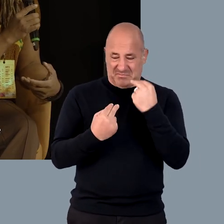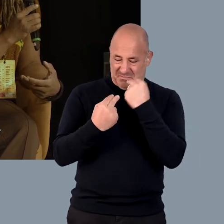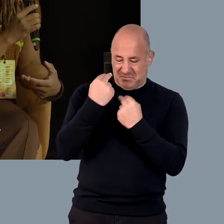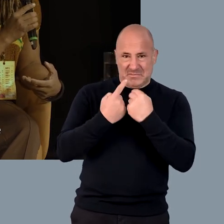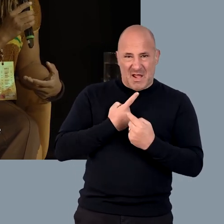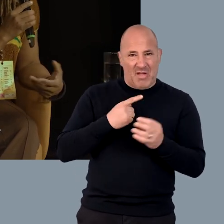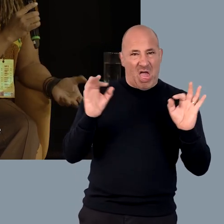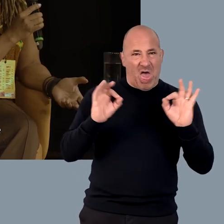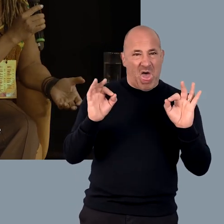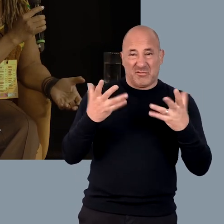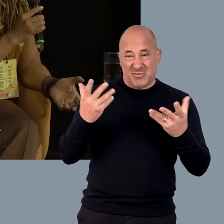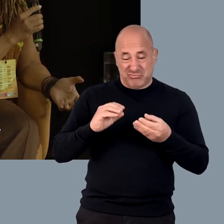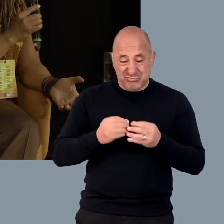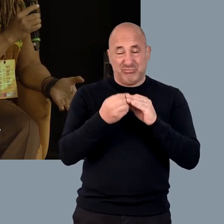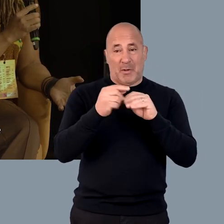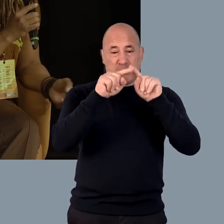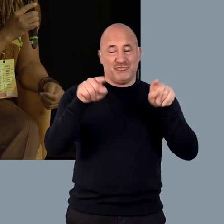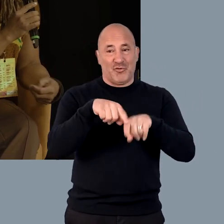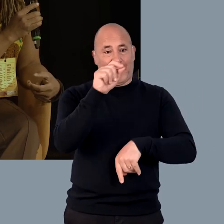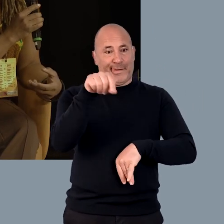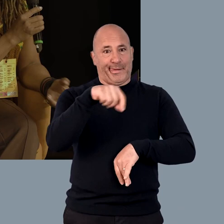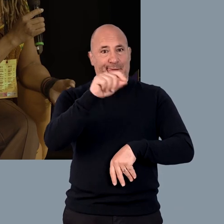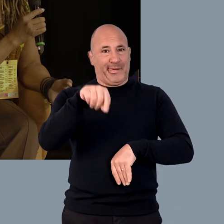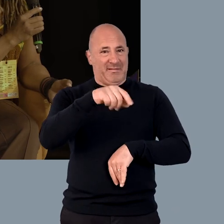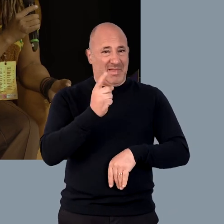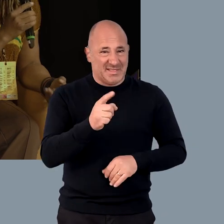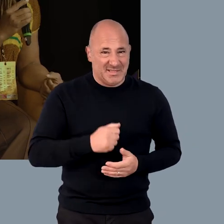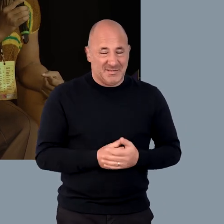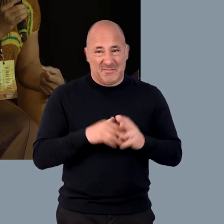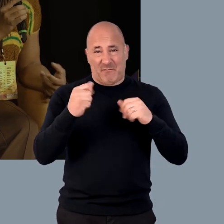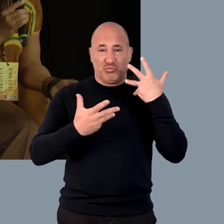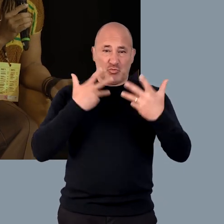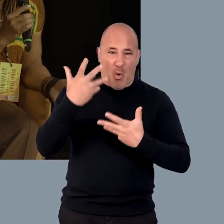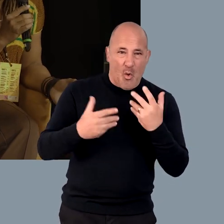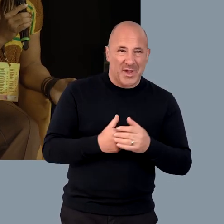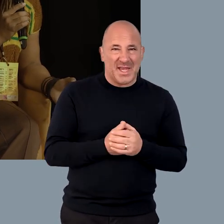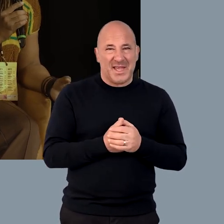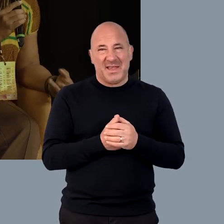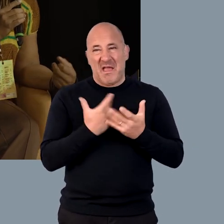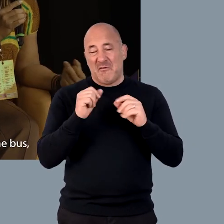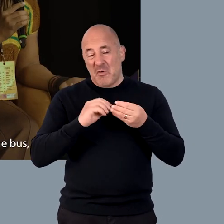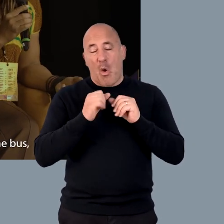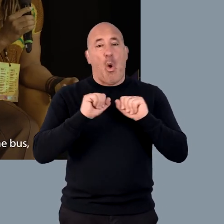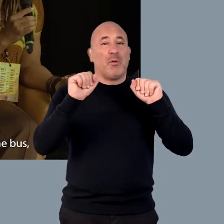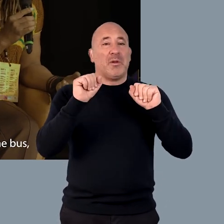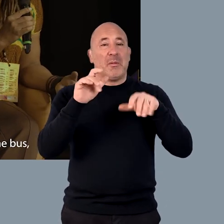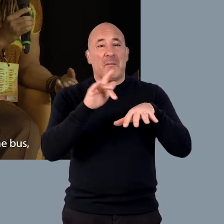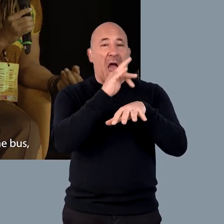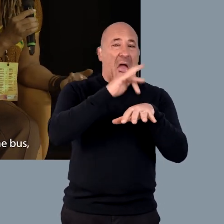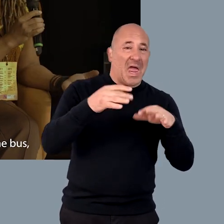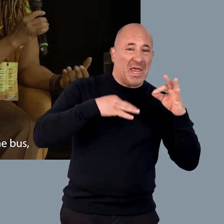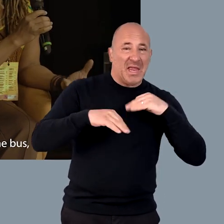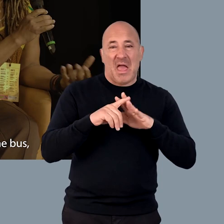don't have to have any sense of judgment on themselves. They just make their pictures, they tell their stories, they put on little